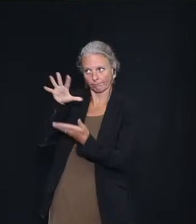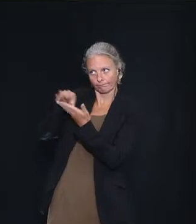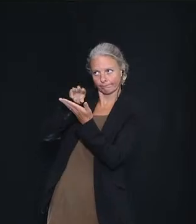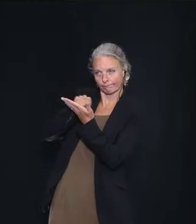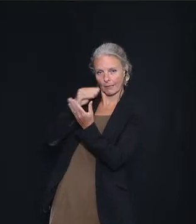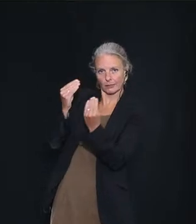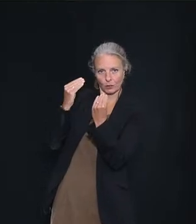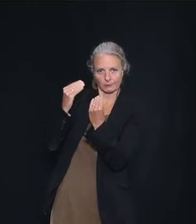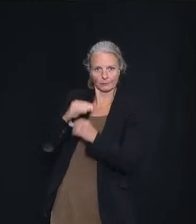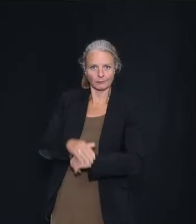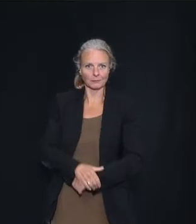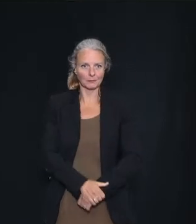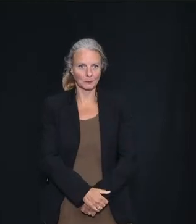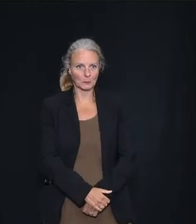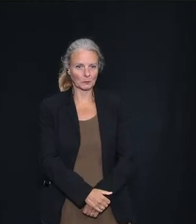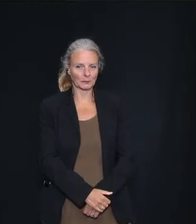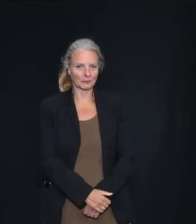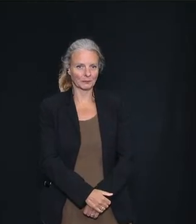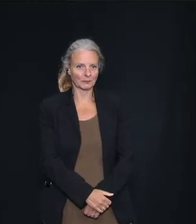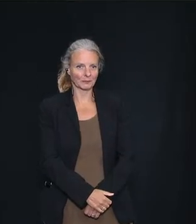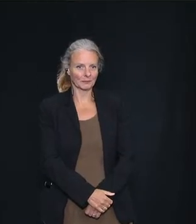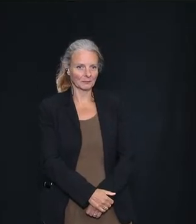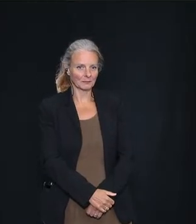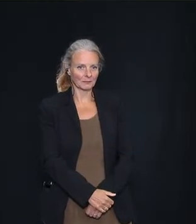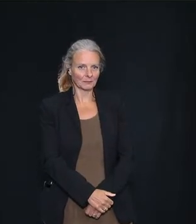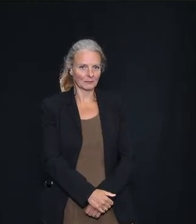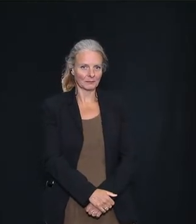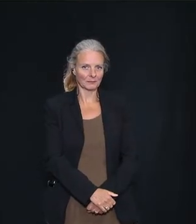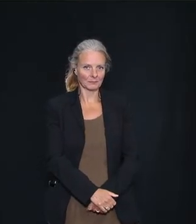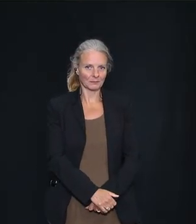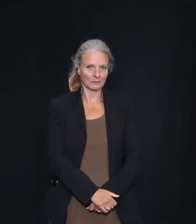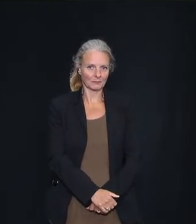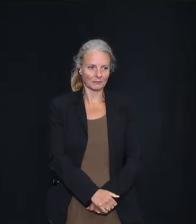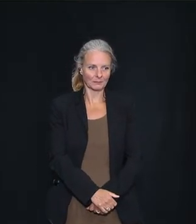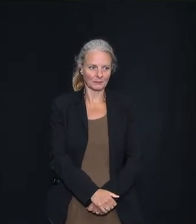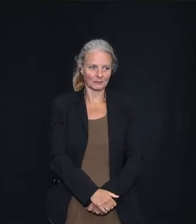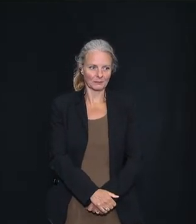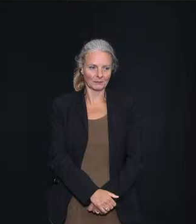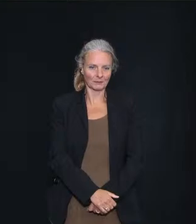Solo se hablaba idioma nativo en la casa.